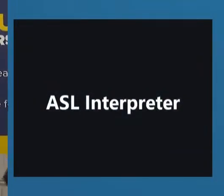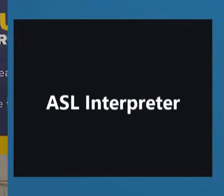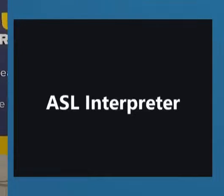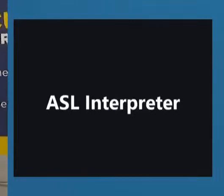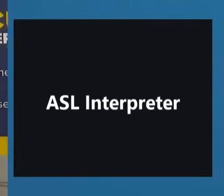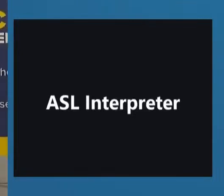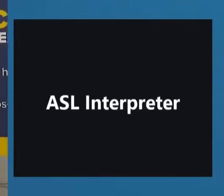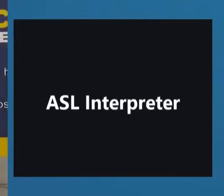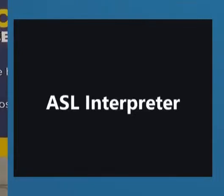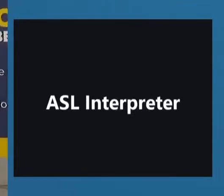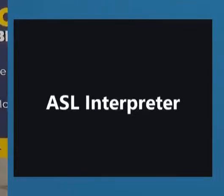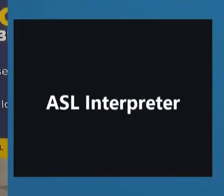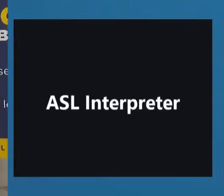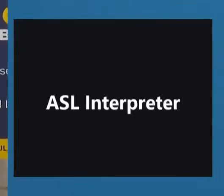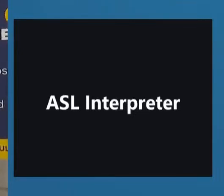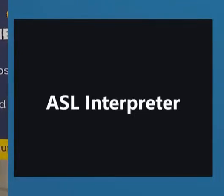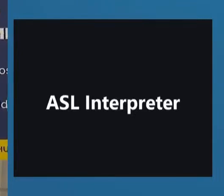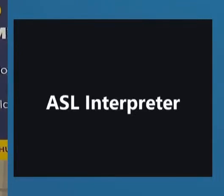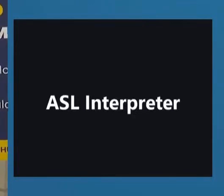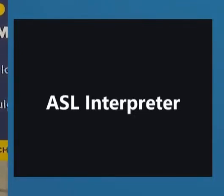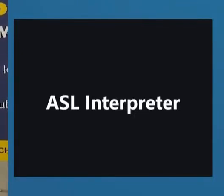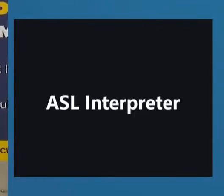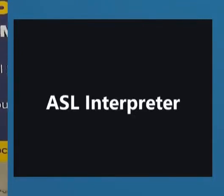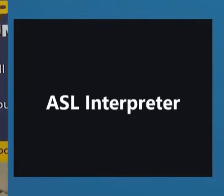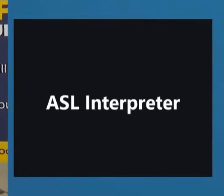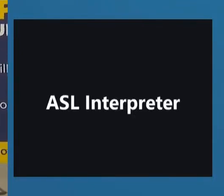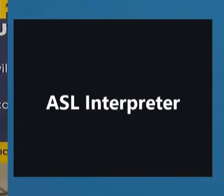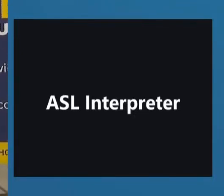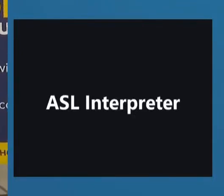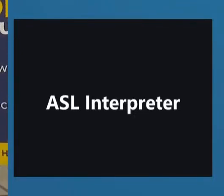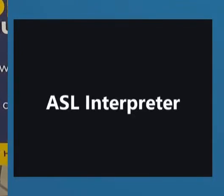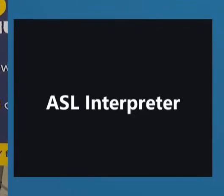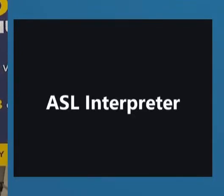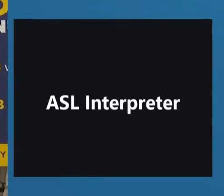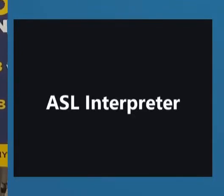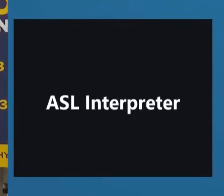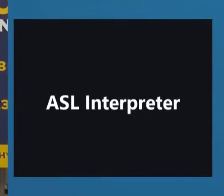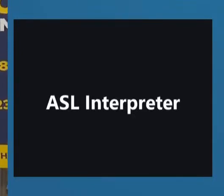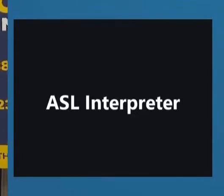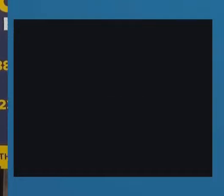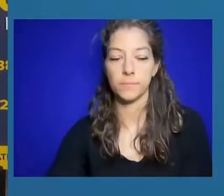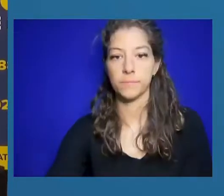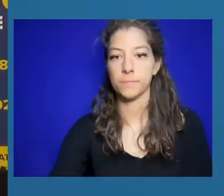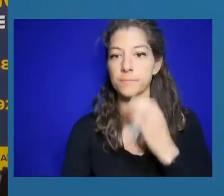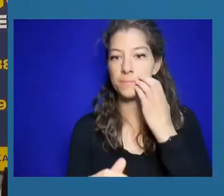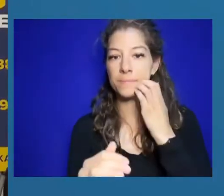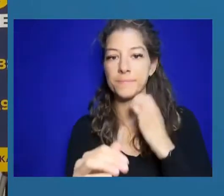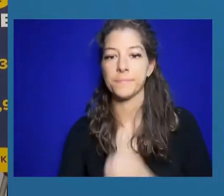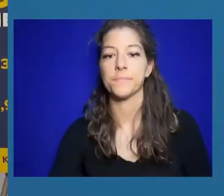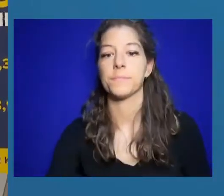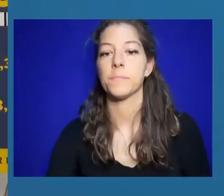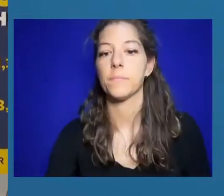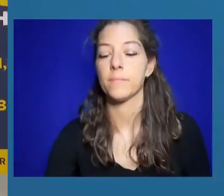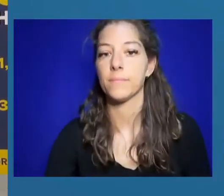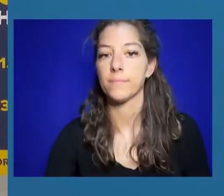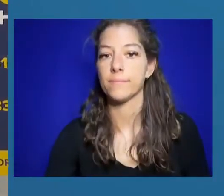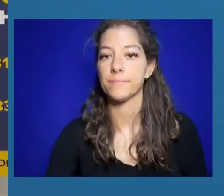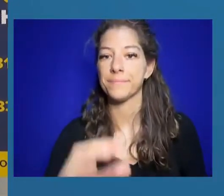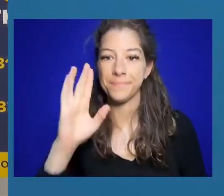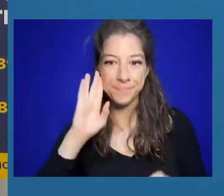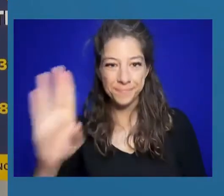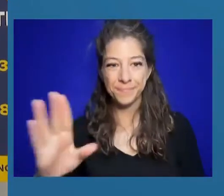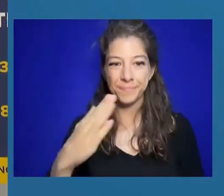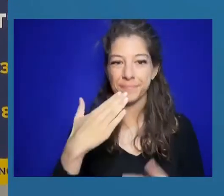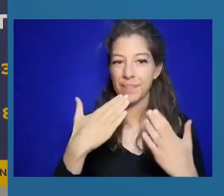Good afternoon. Thank you for joining us as we talk about the impacts of the big ugly bill proposed